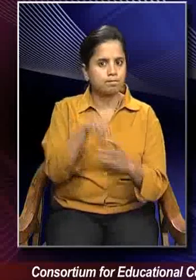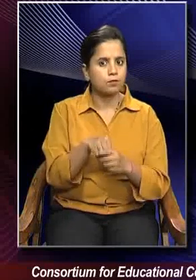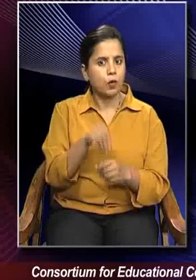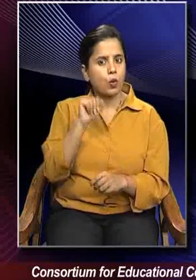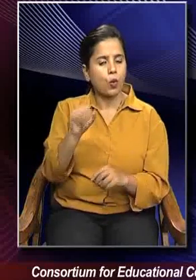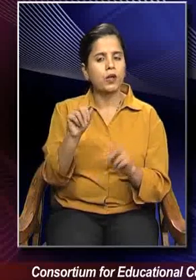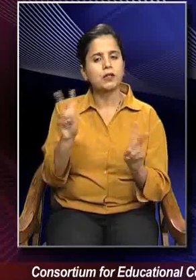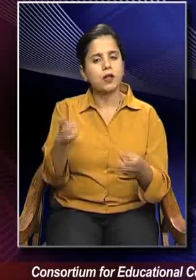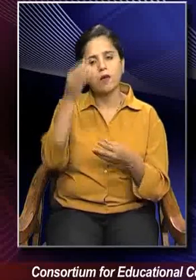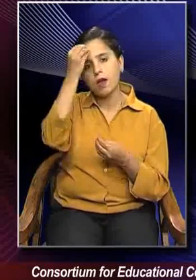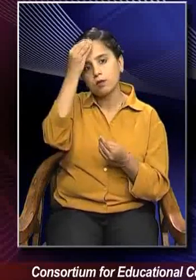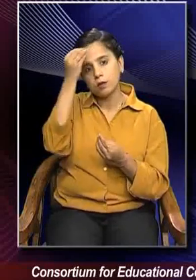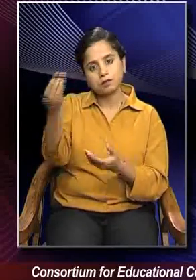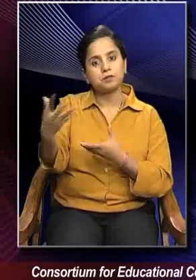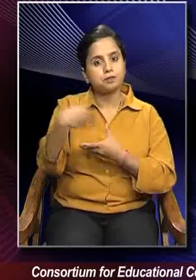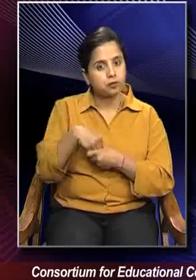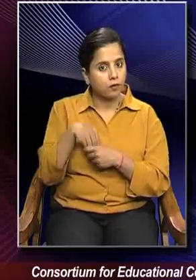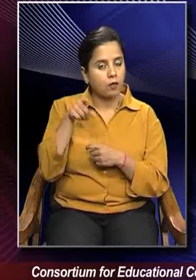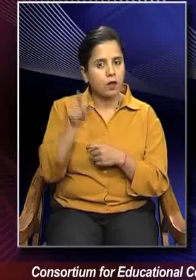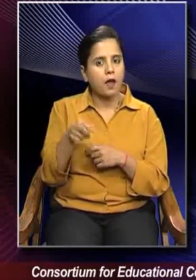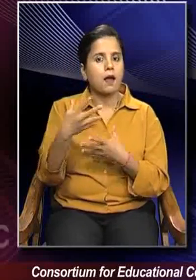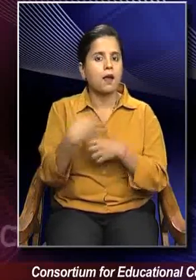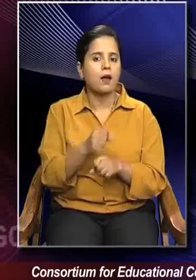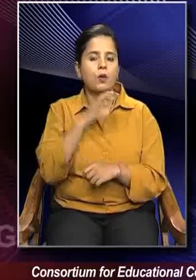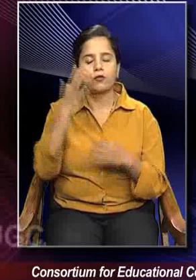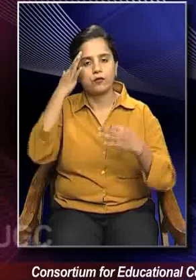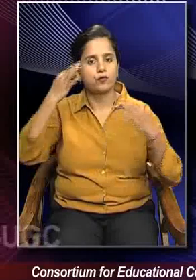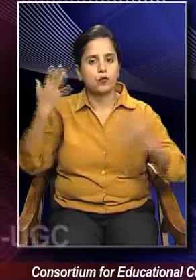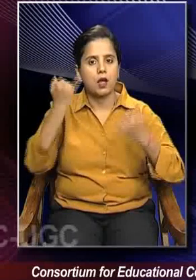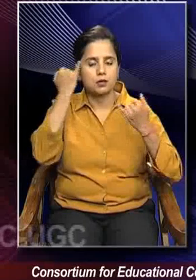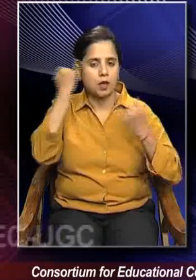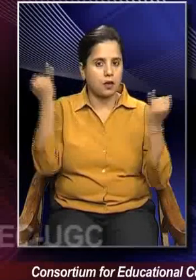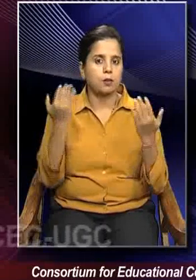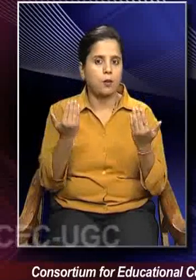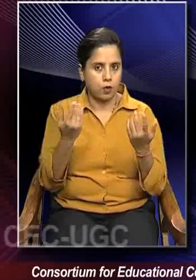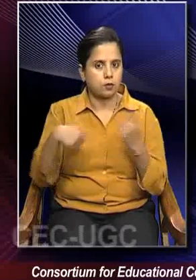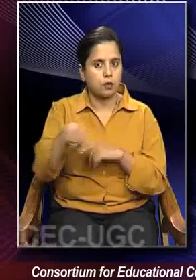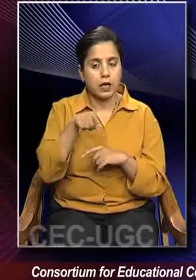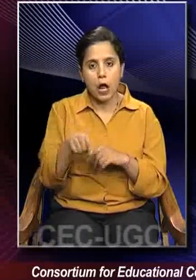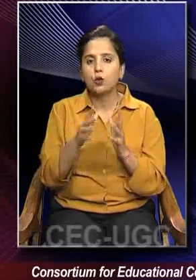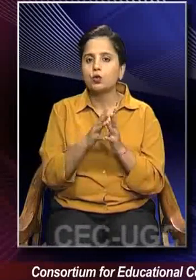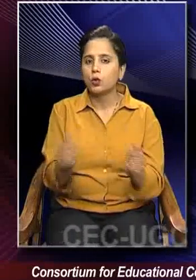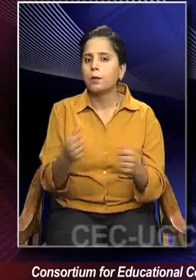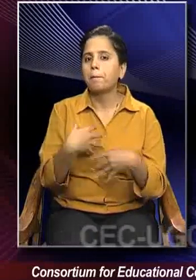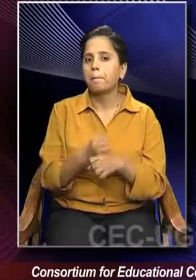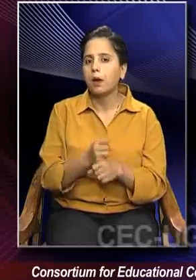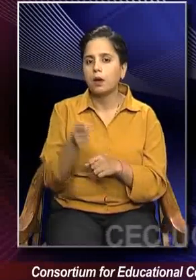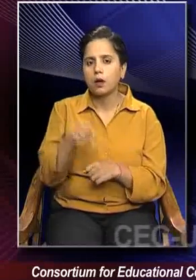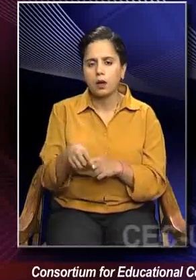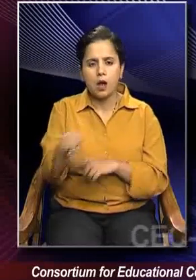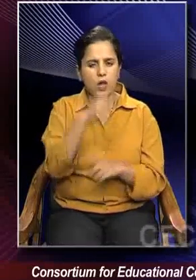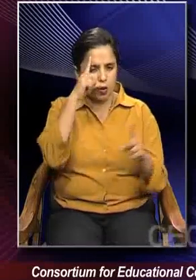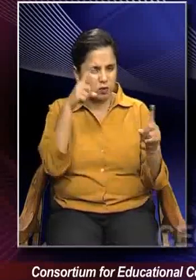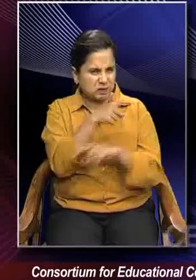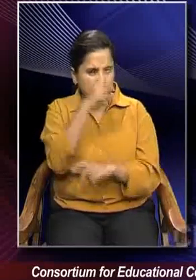unique insights, they generate the fresh ideas and the solutions to the complex